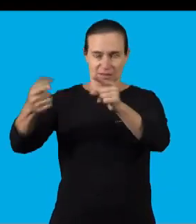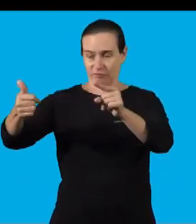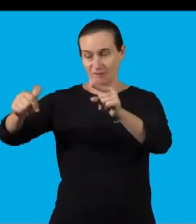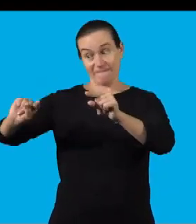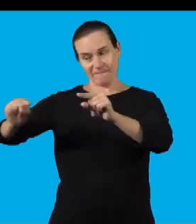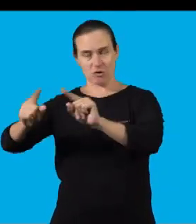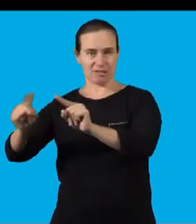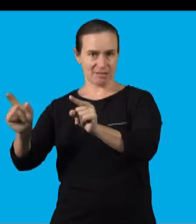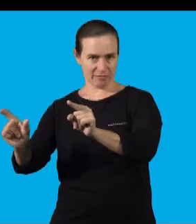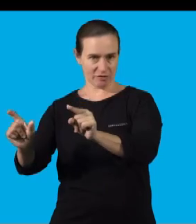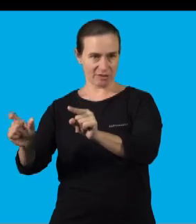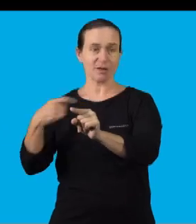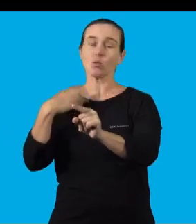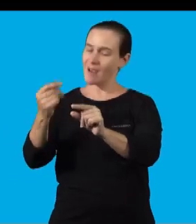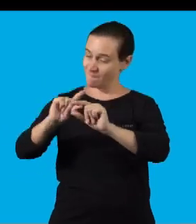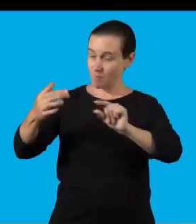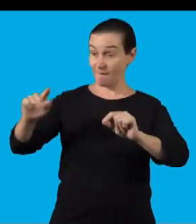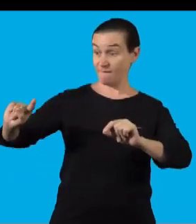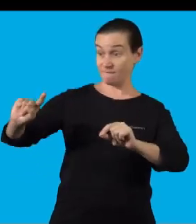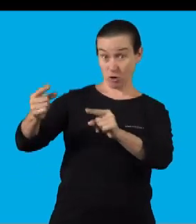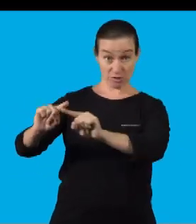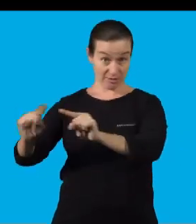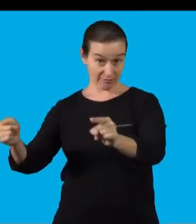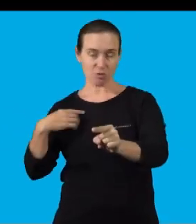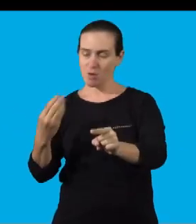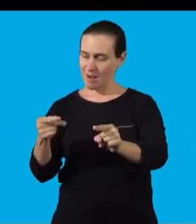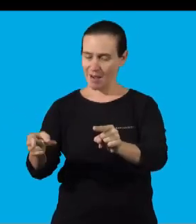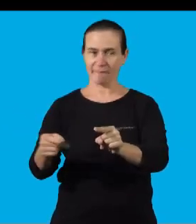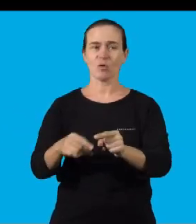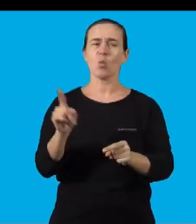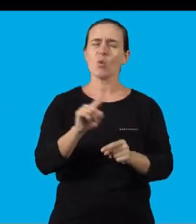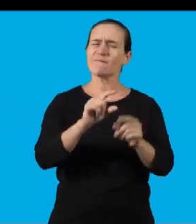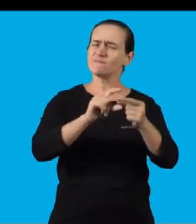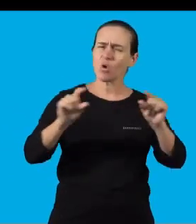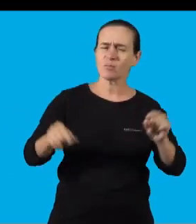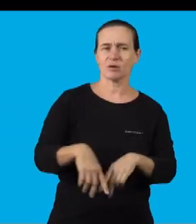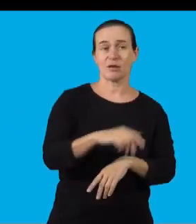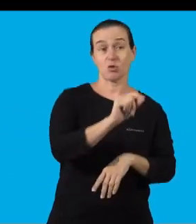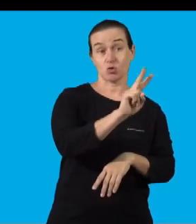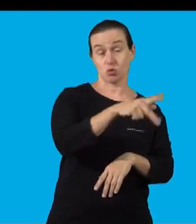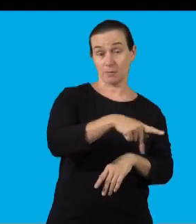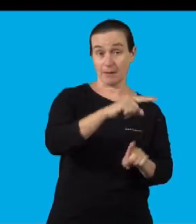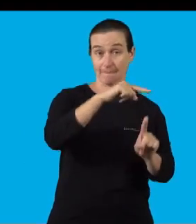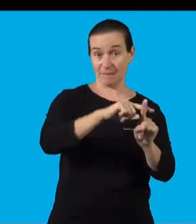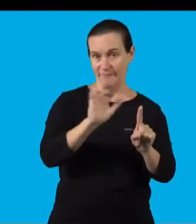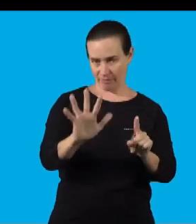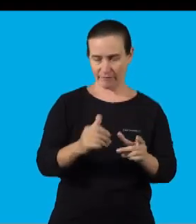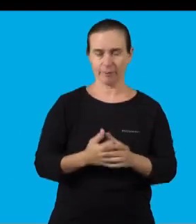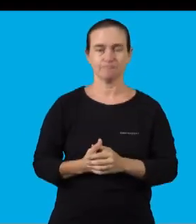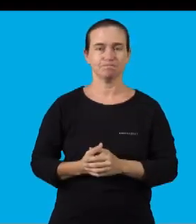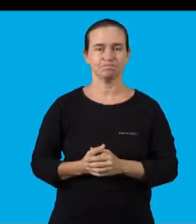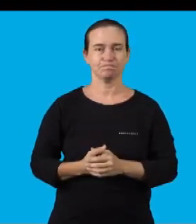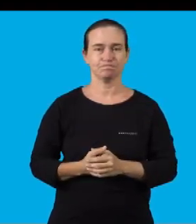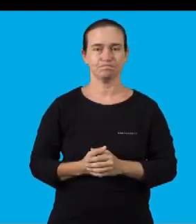differences. And remember, we do have a formula for those first differences. That formula that we found was 2p